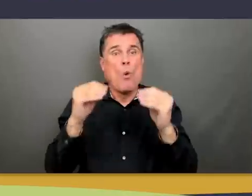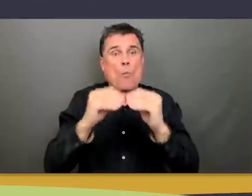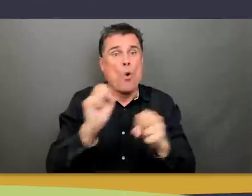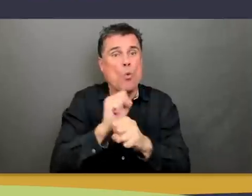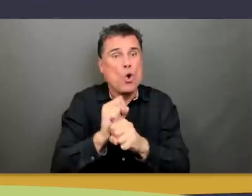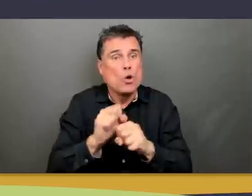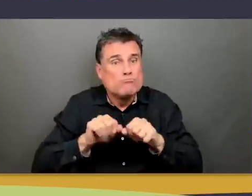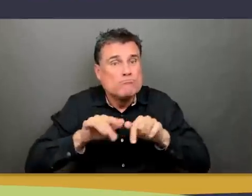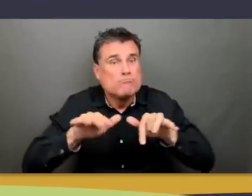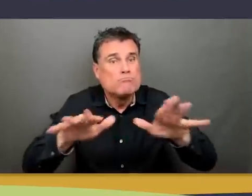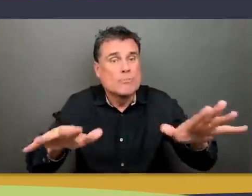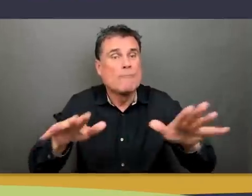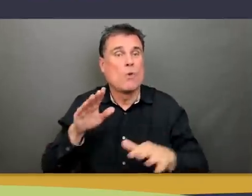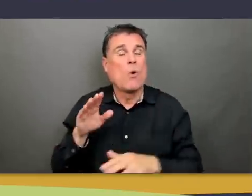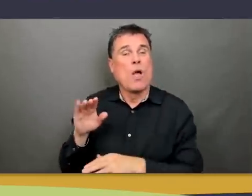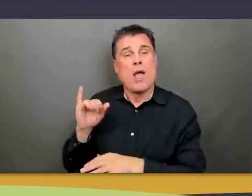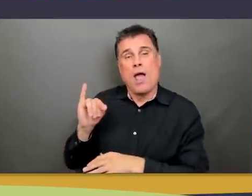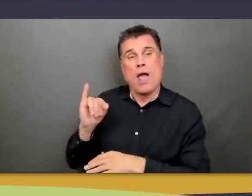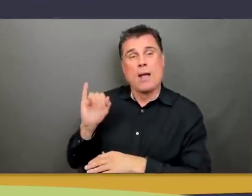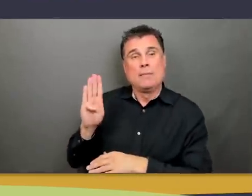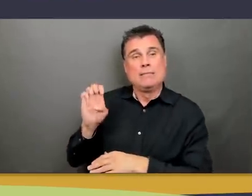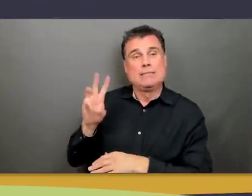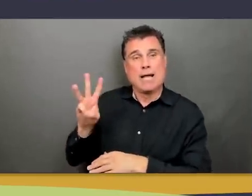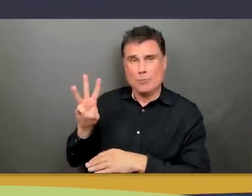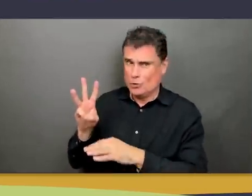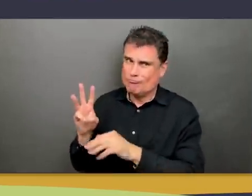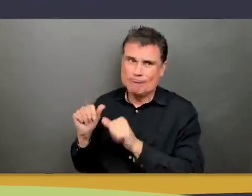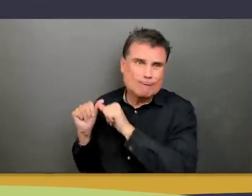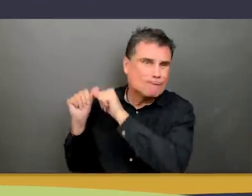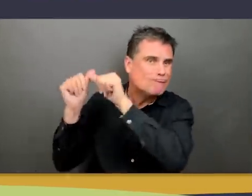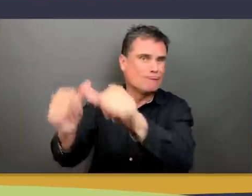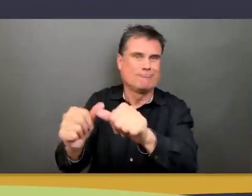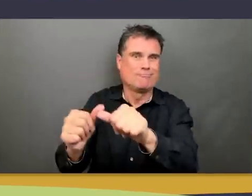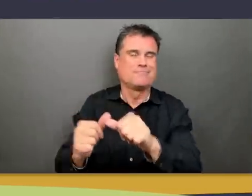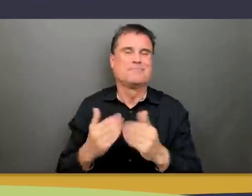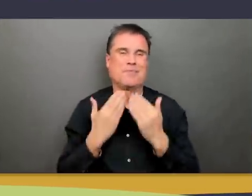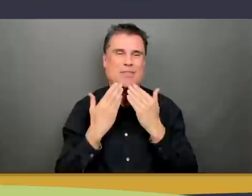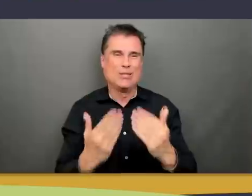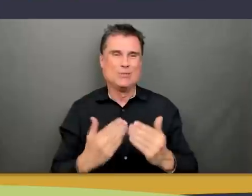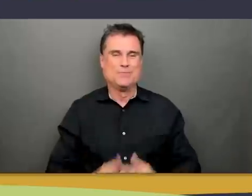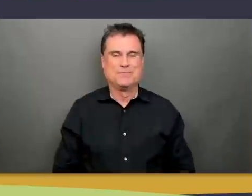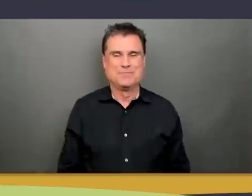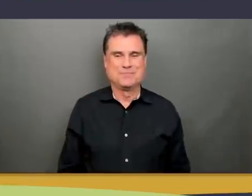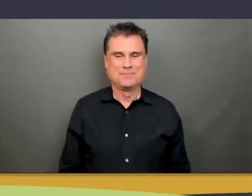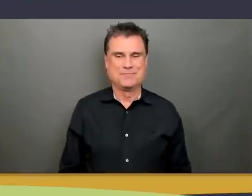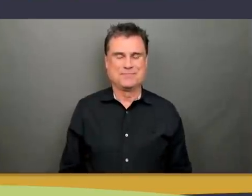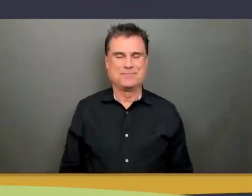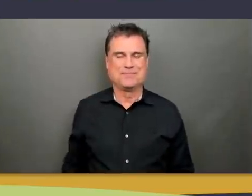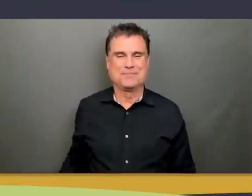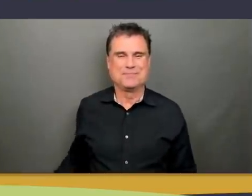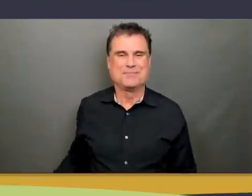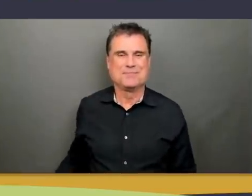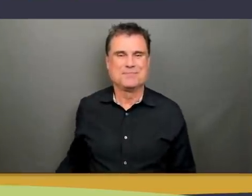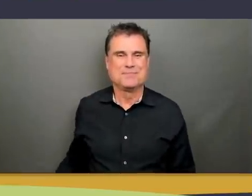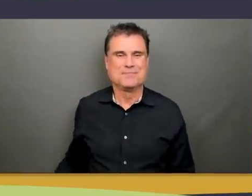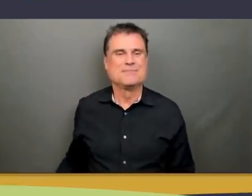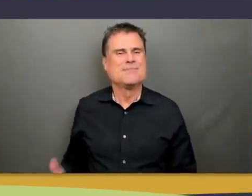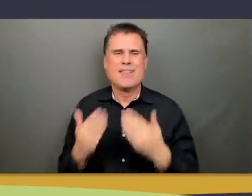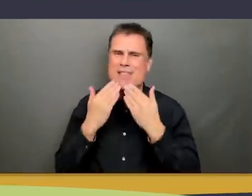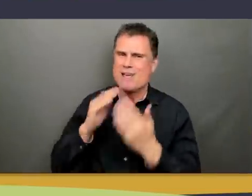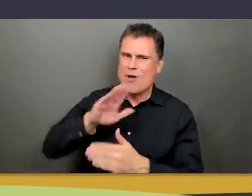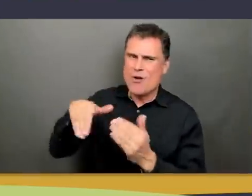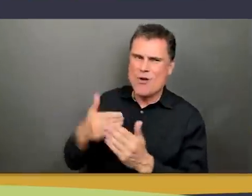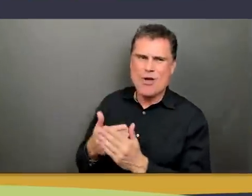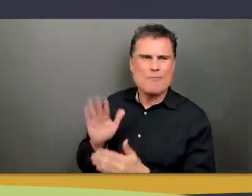Thank you all for your dedication to making BC more inclusive and welcoming for all British Columbians. Before we introduce